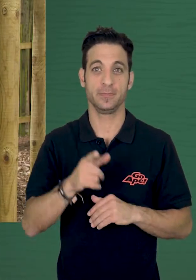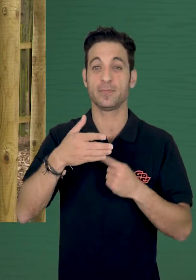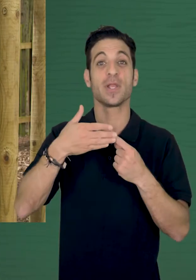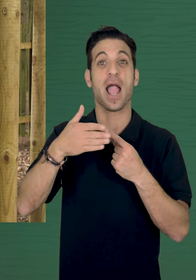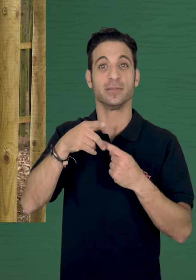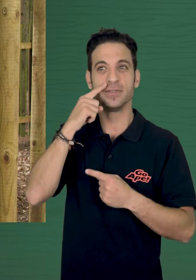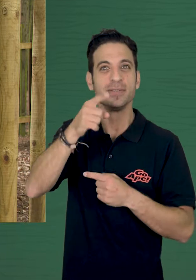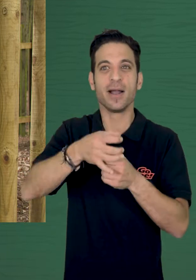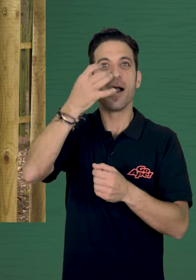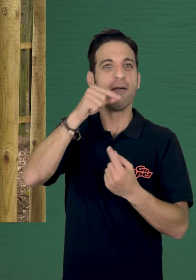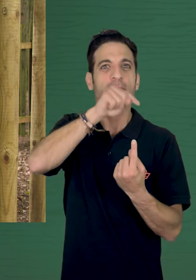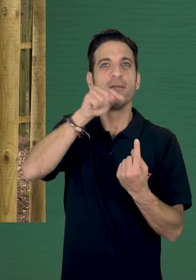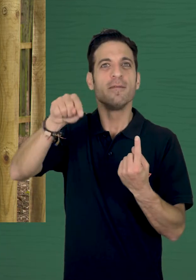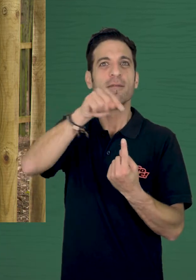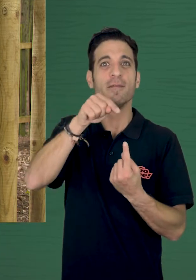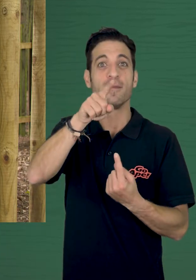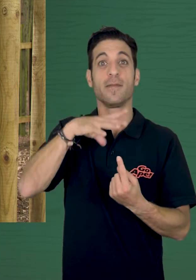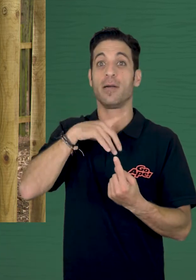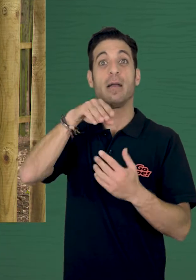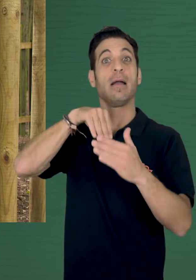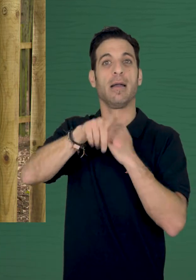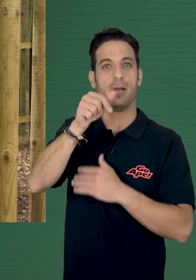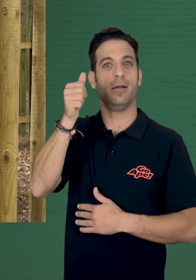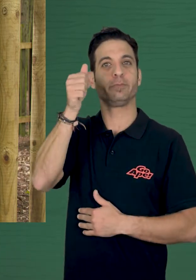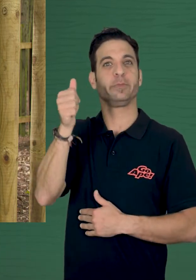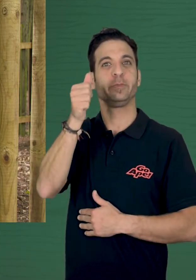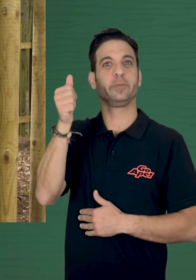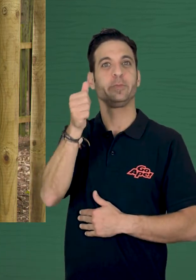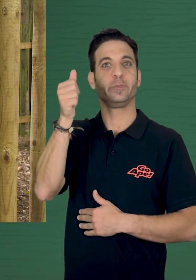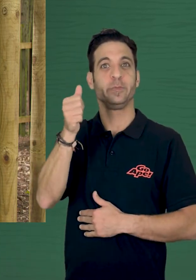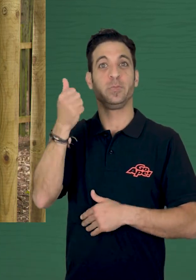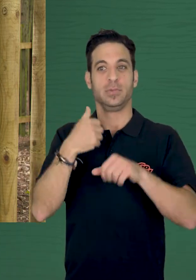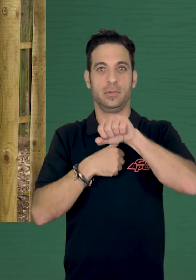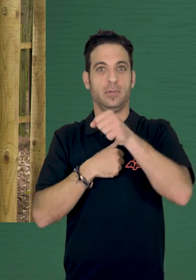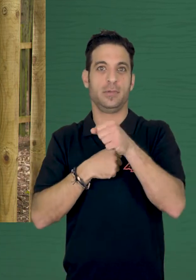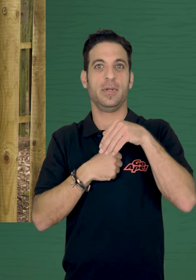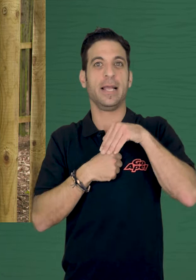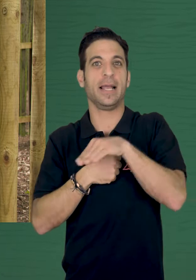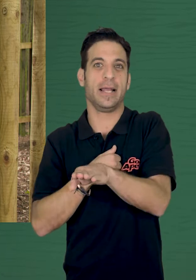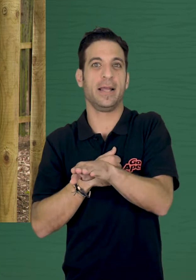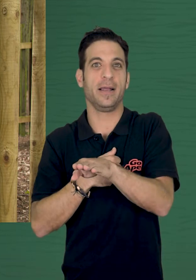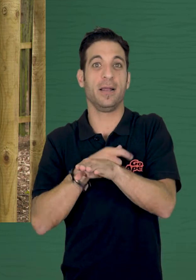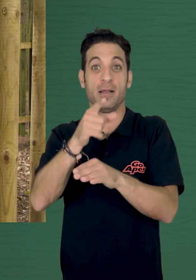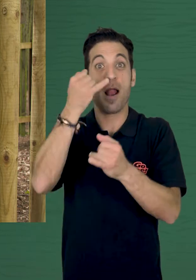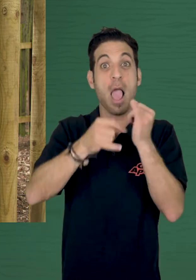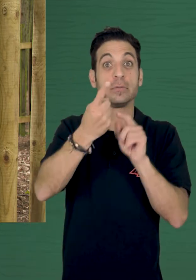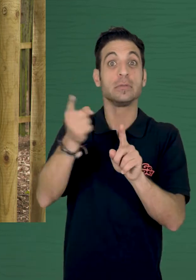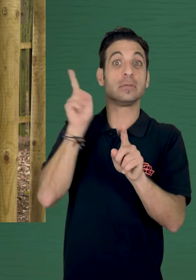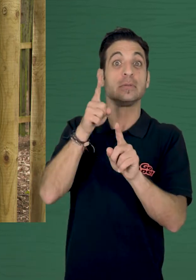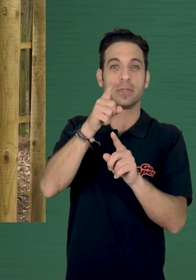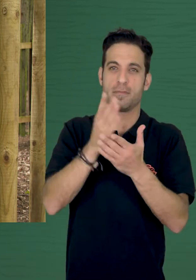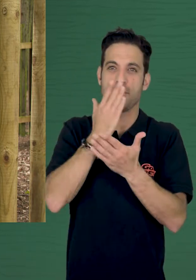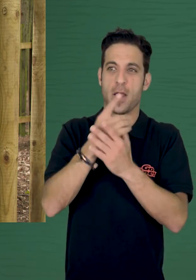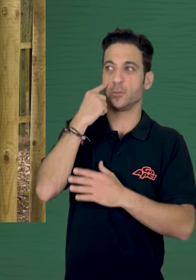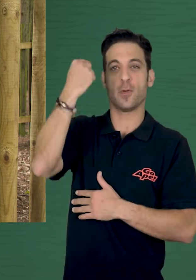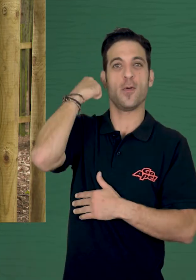So the gates are here at the start of every site. To get in, you just enter the code, turn the handle and push the door. If you're last in, just